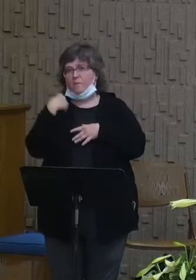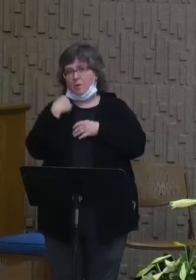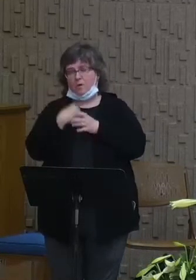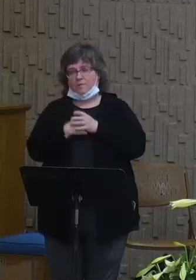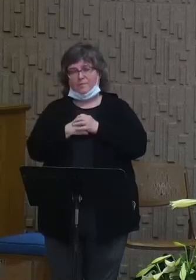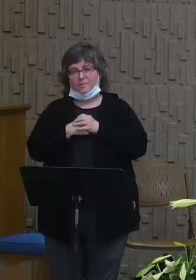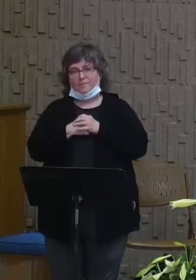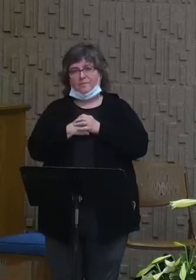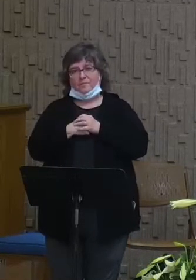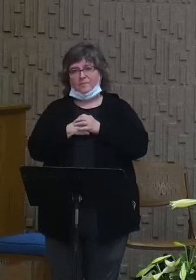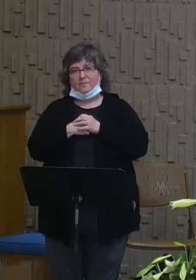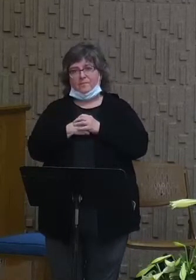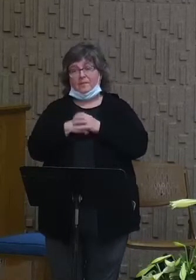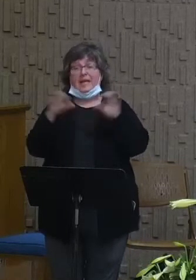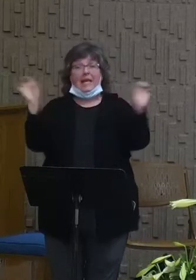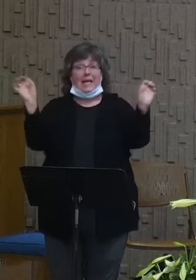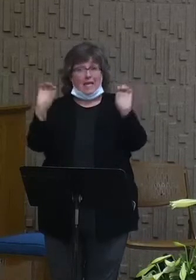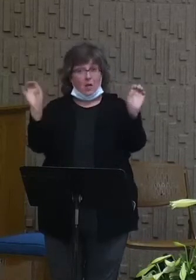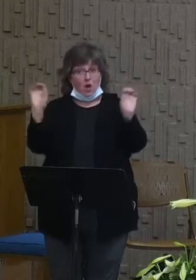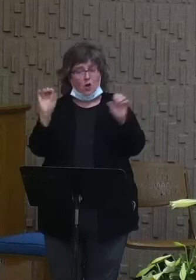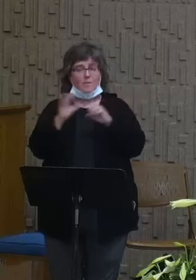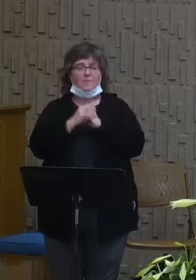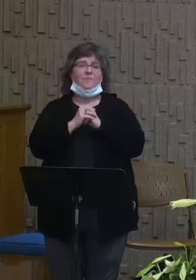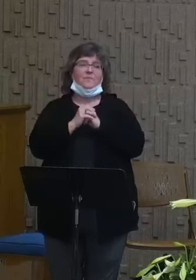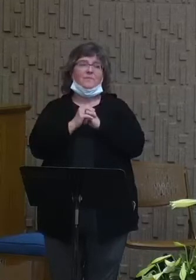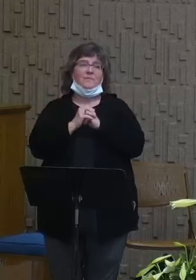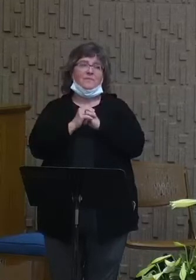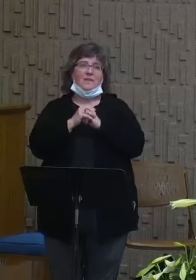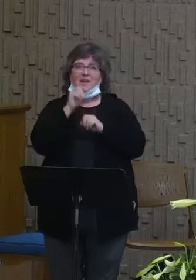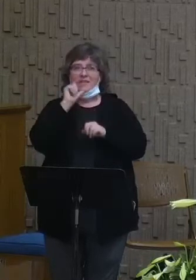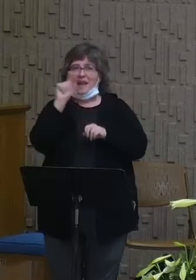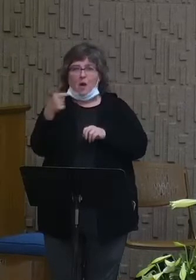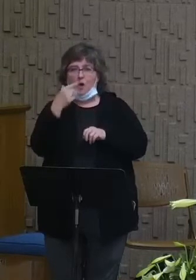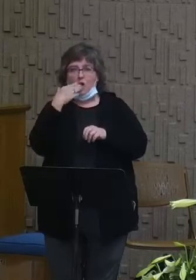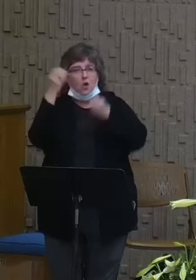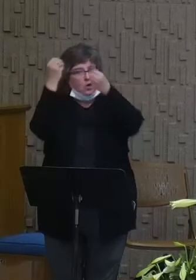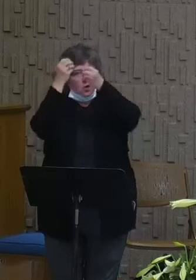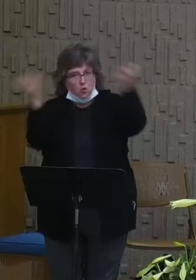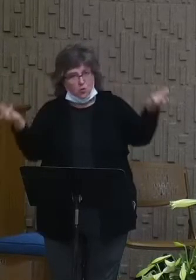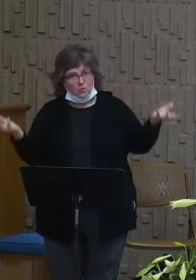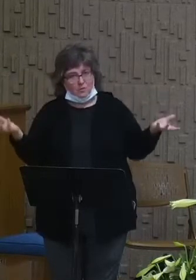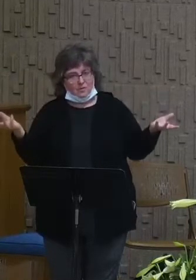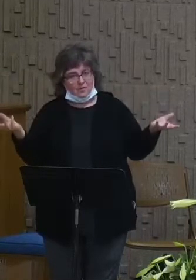before. Easter is not just good news.